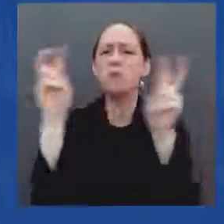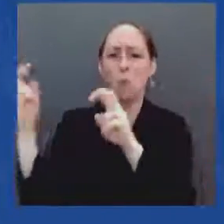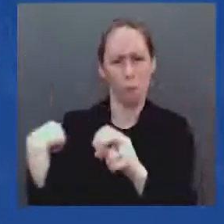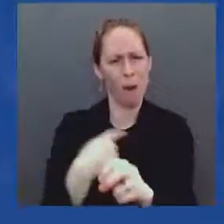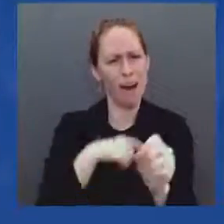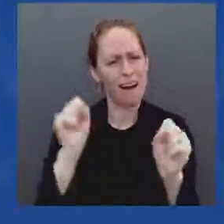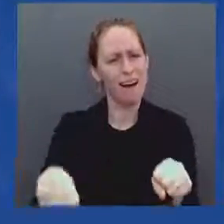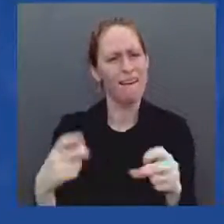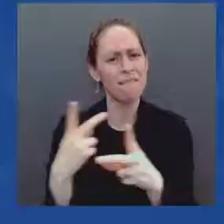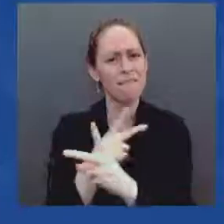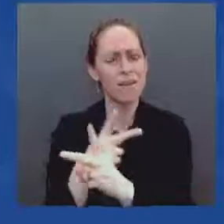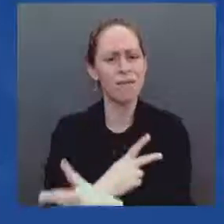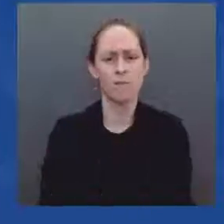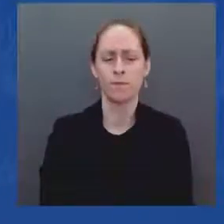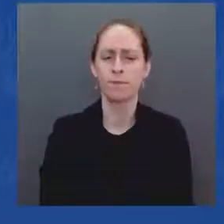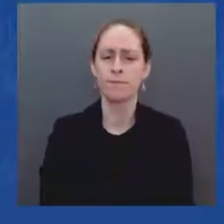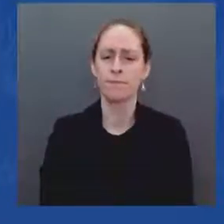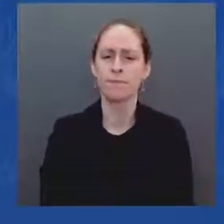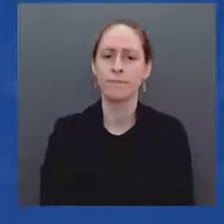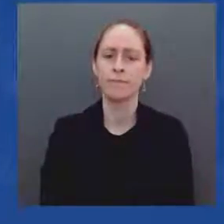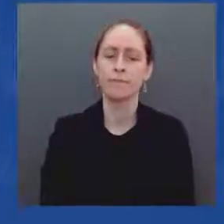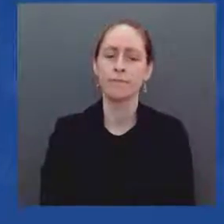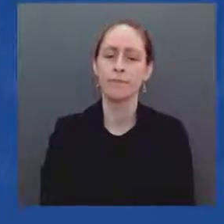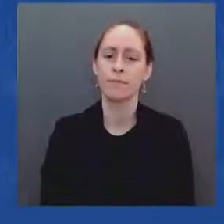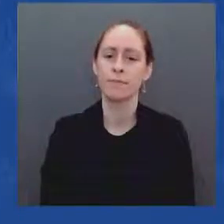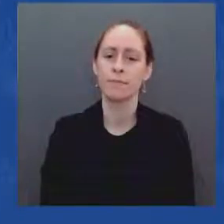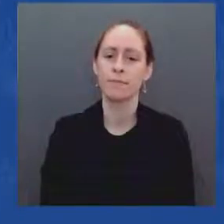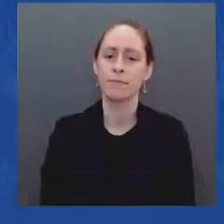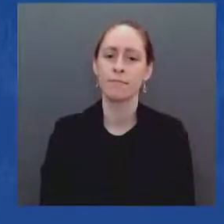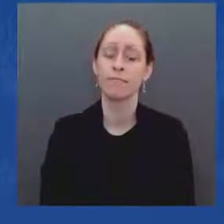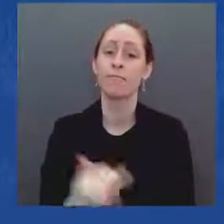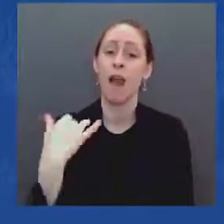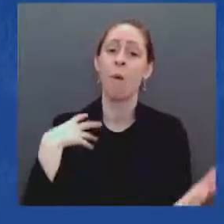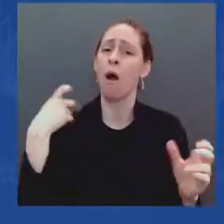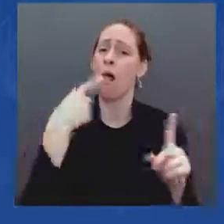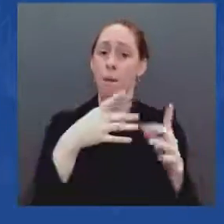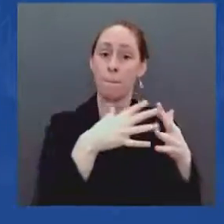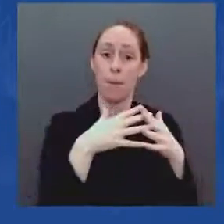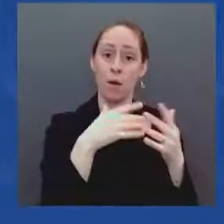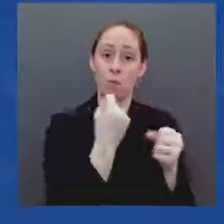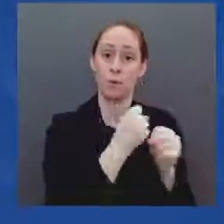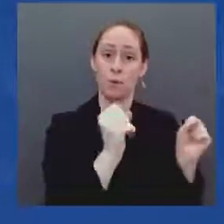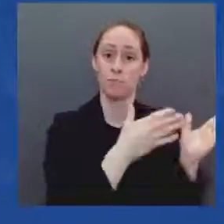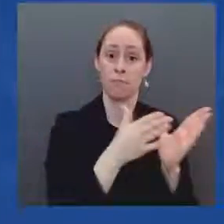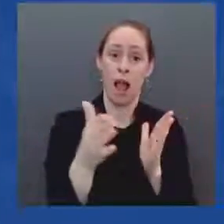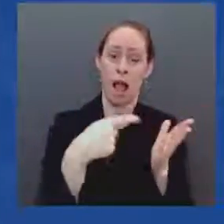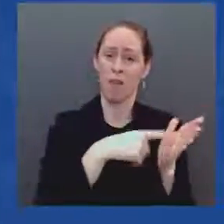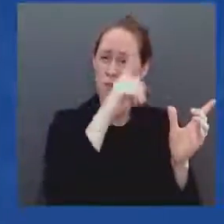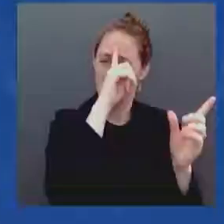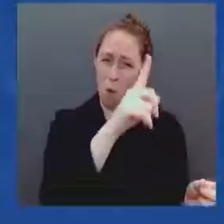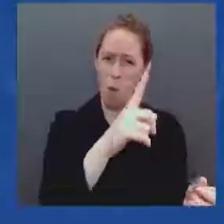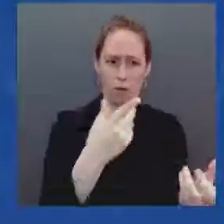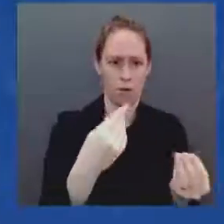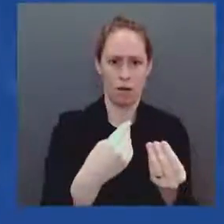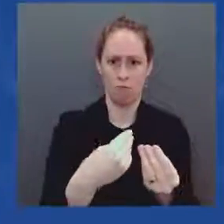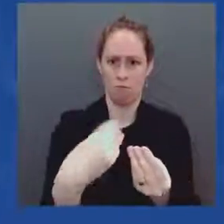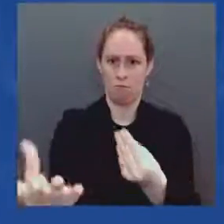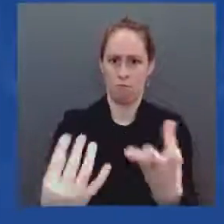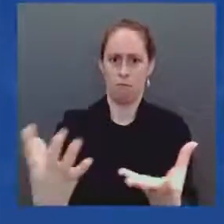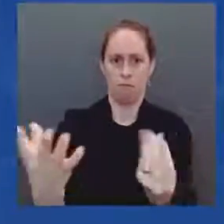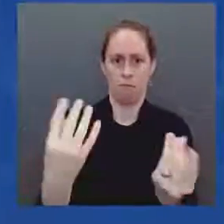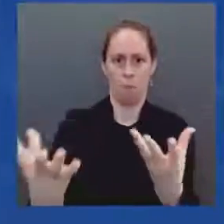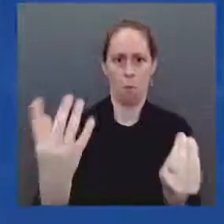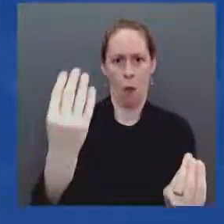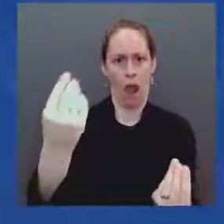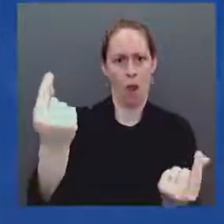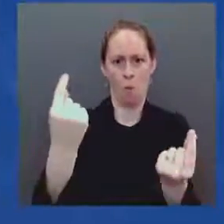But the American Rescue Plan gives us the resources to do many of those things. And, you know, there's a lot